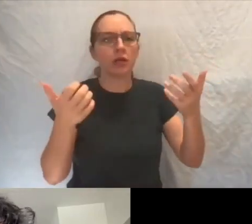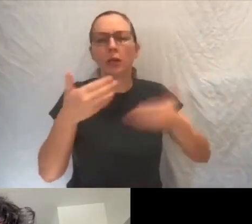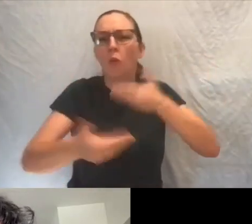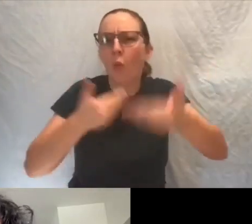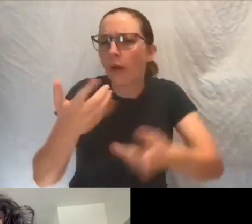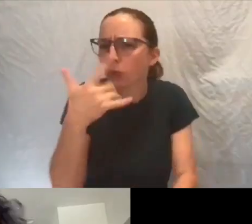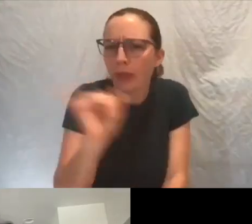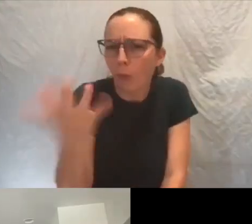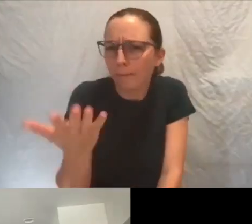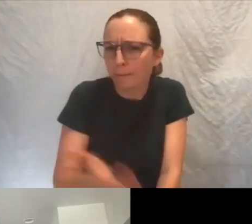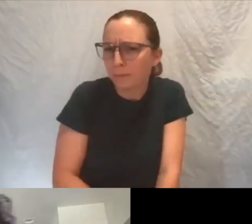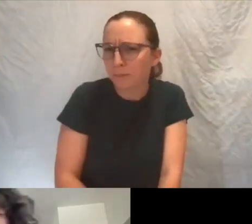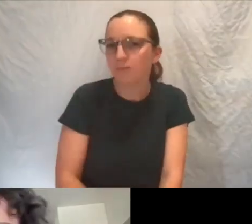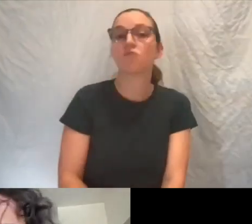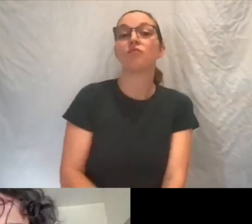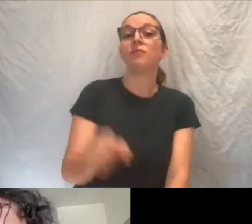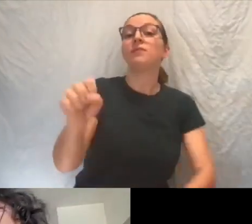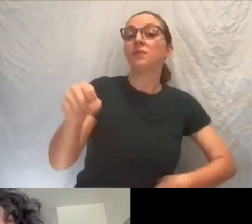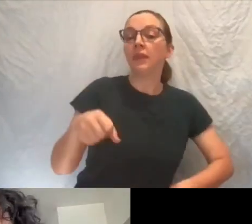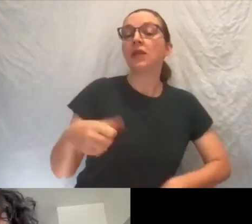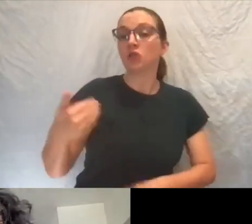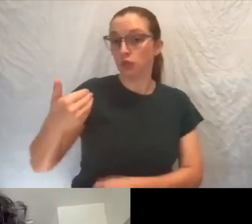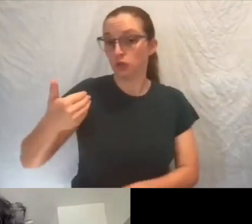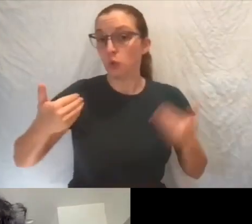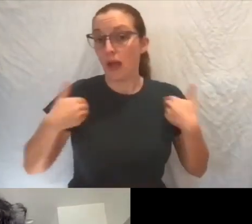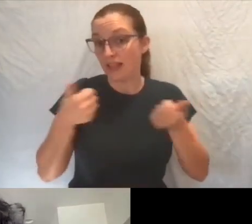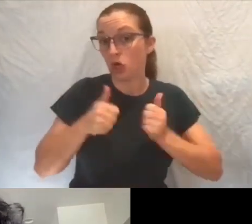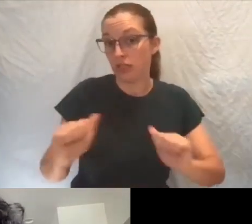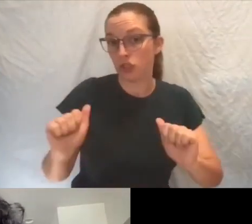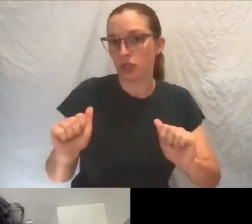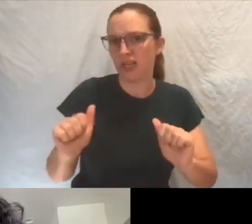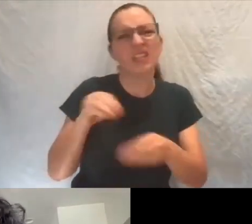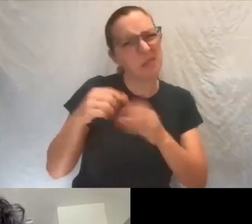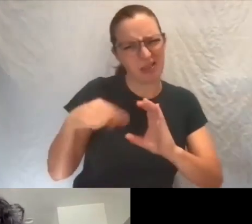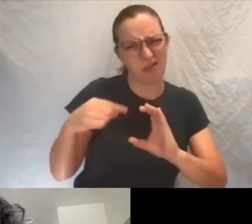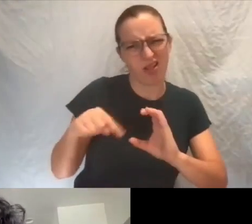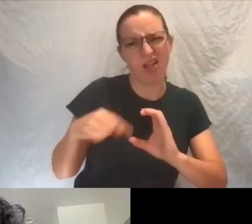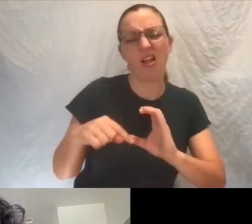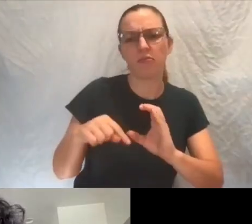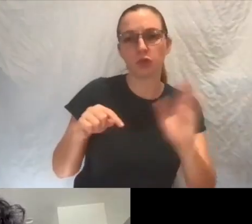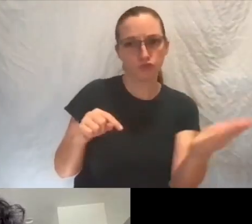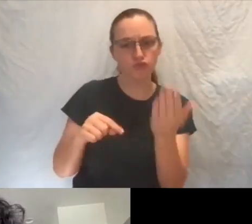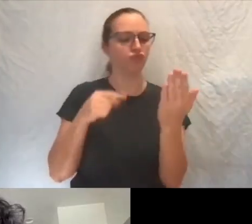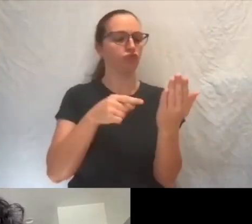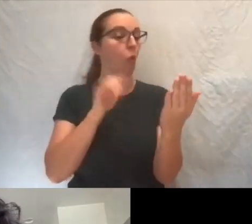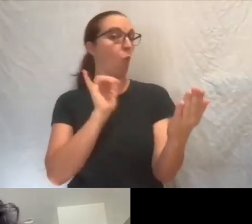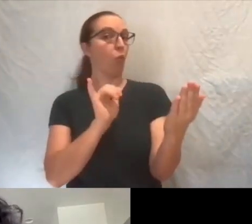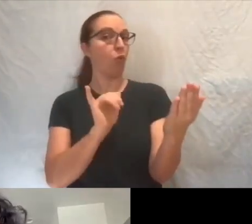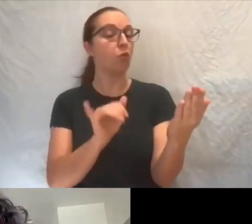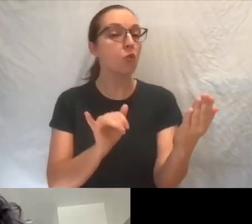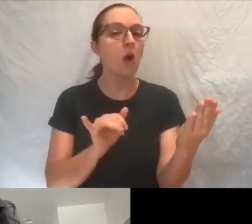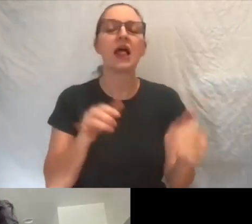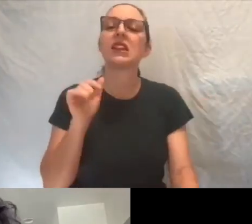Yeah, so I had the audition in my email, And this